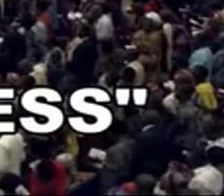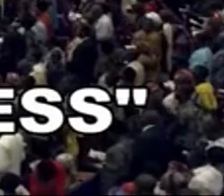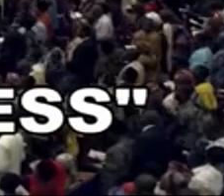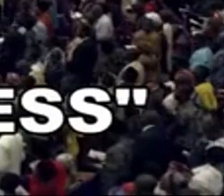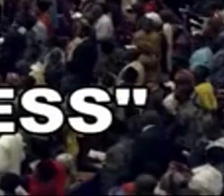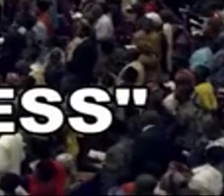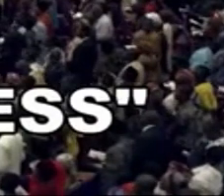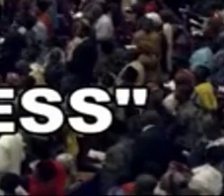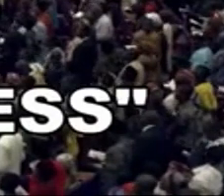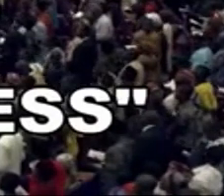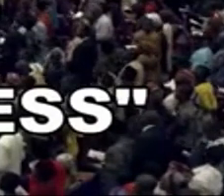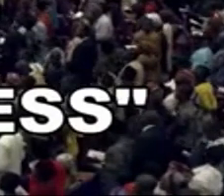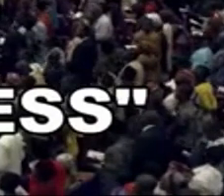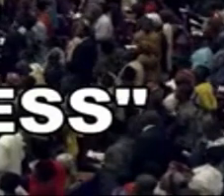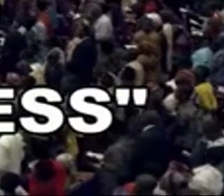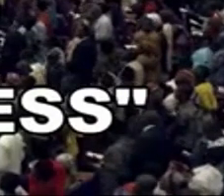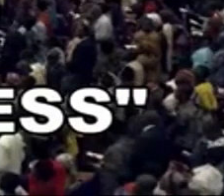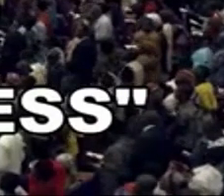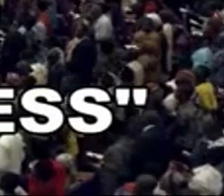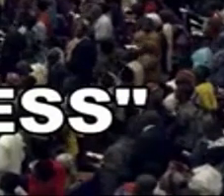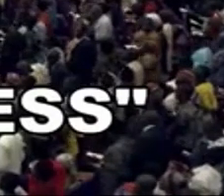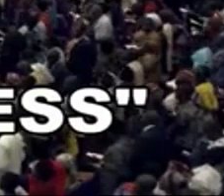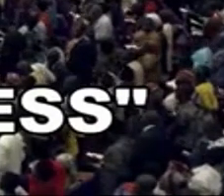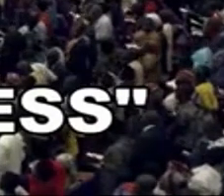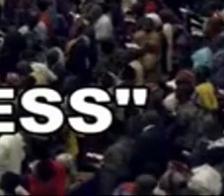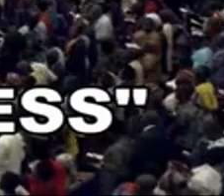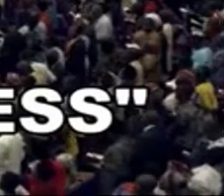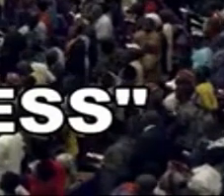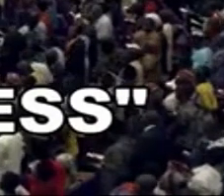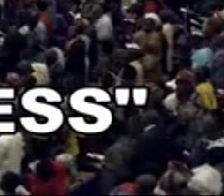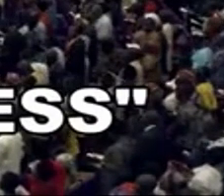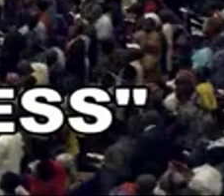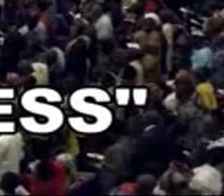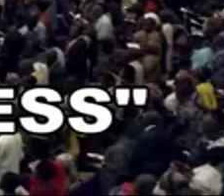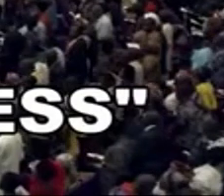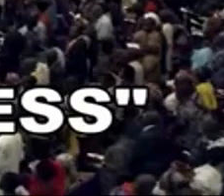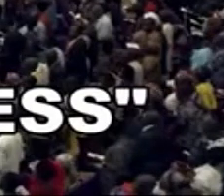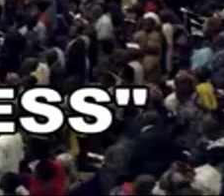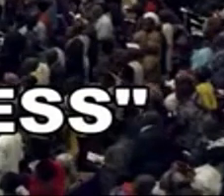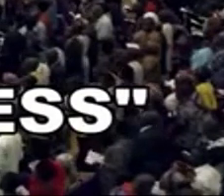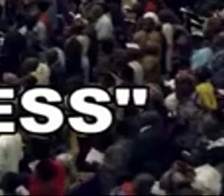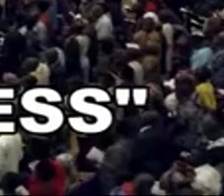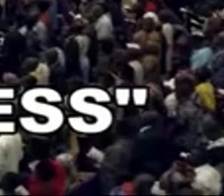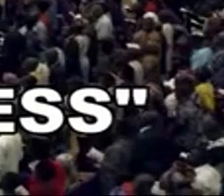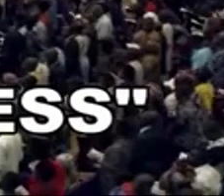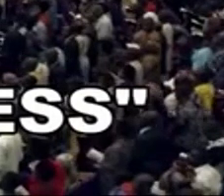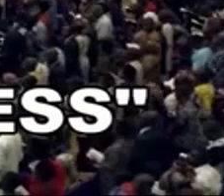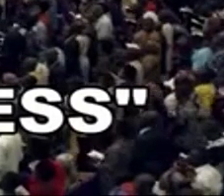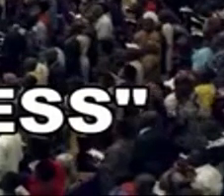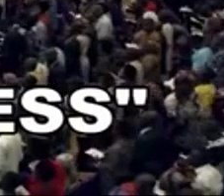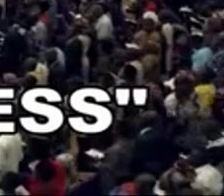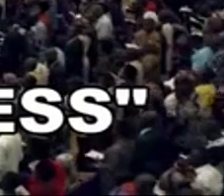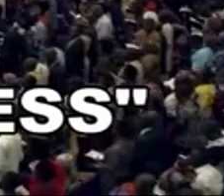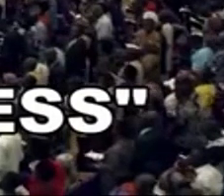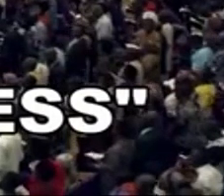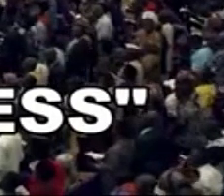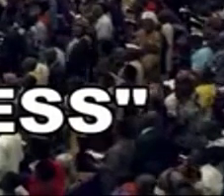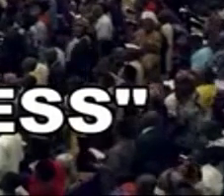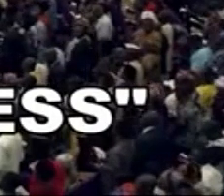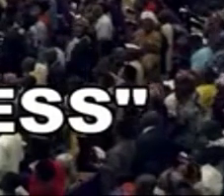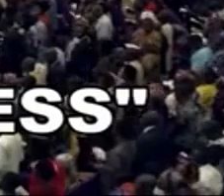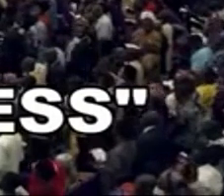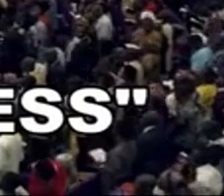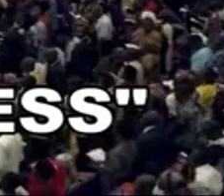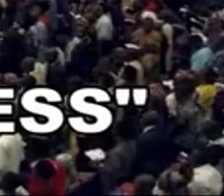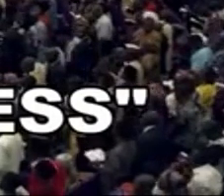with sin, God's Holy Spirit abiding within. Called unto holiness, praise is